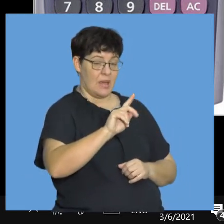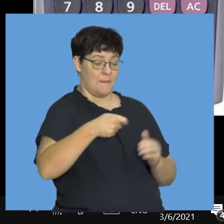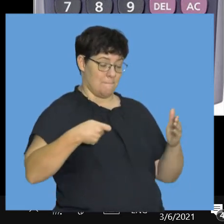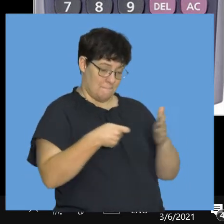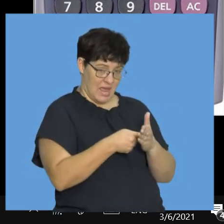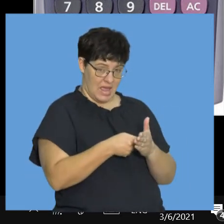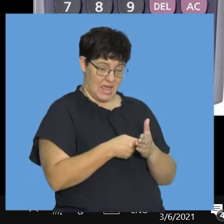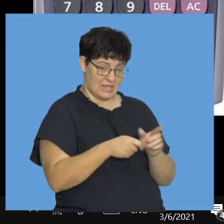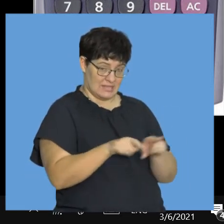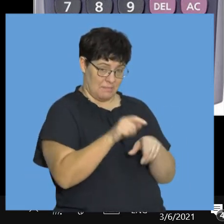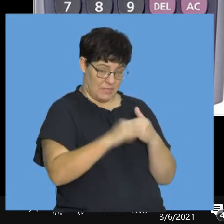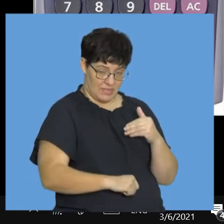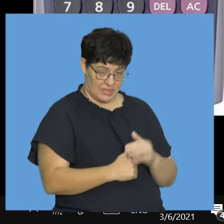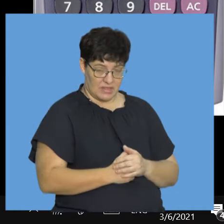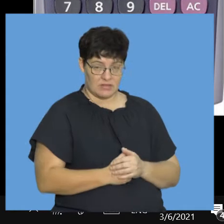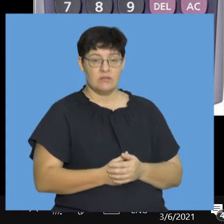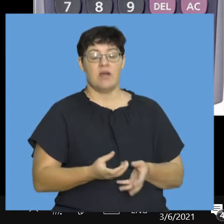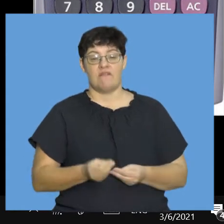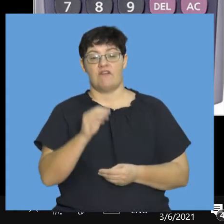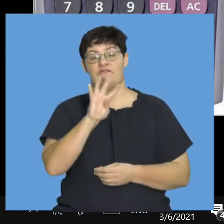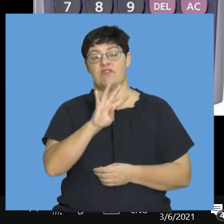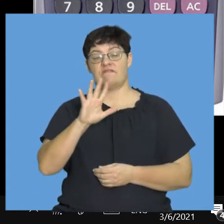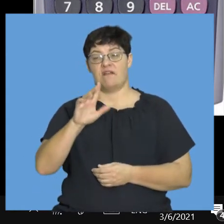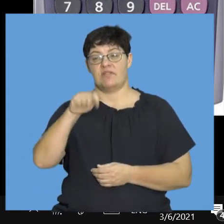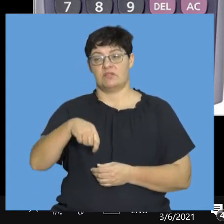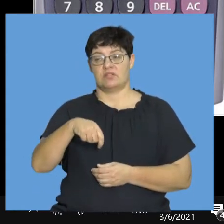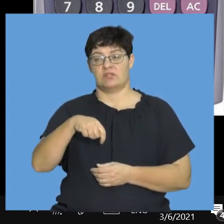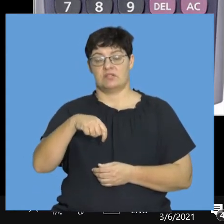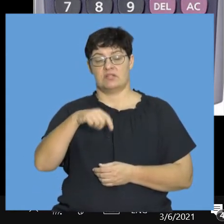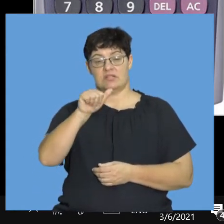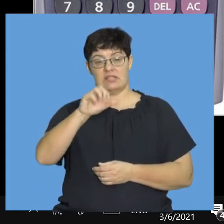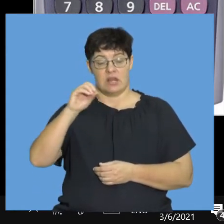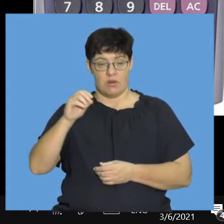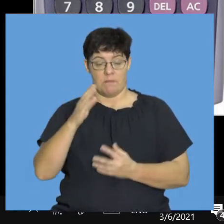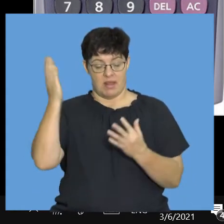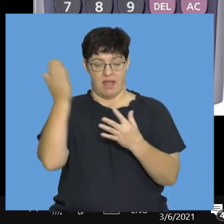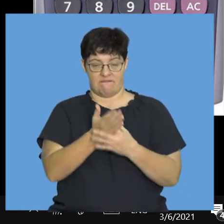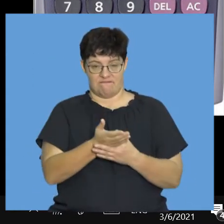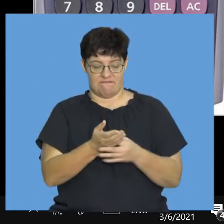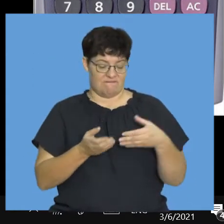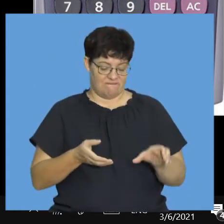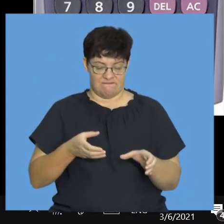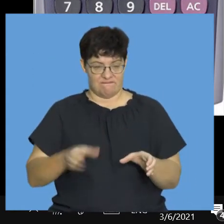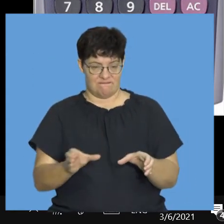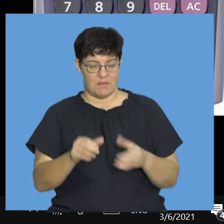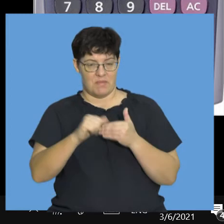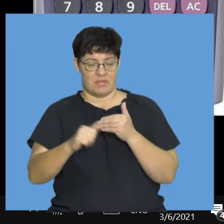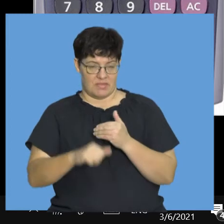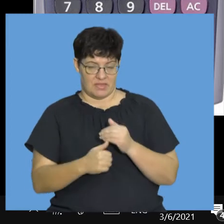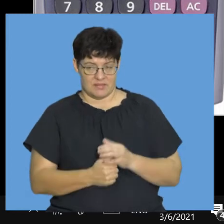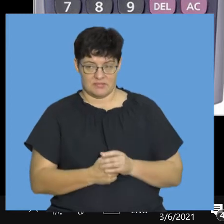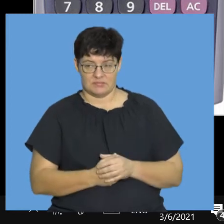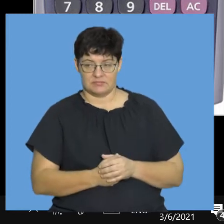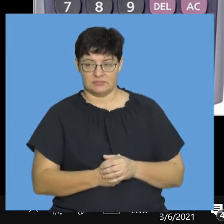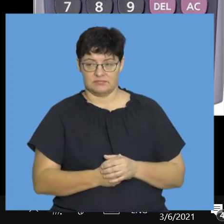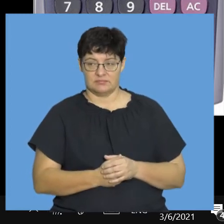same month, to give me a figure of 45,600. It's paid equally over the 2 months. Therefore, divide